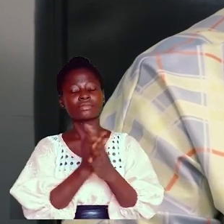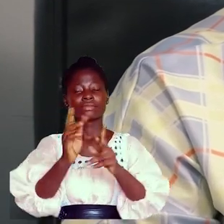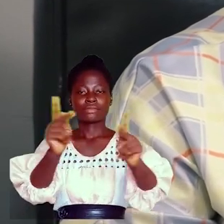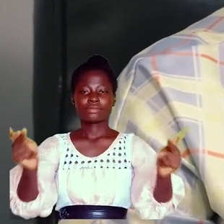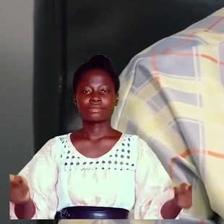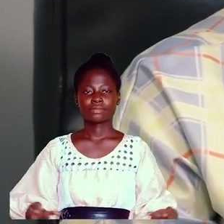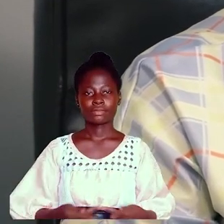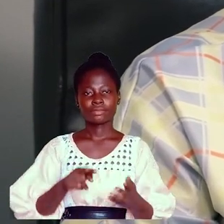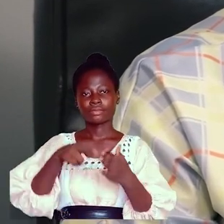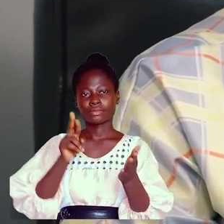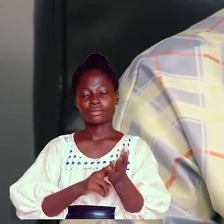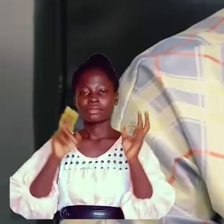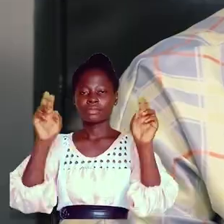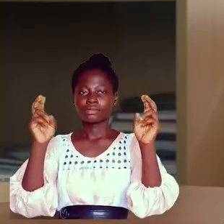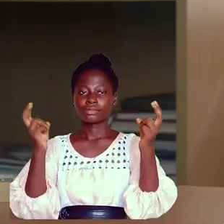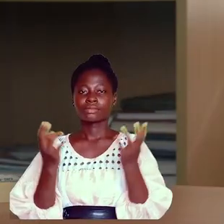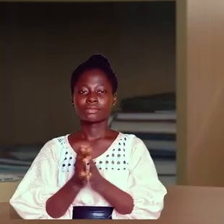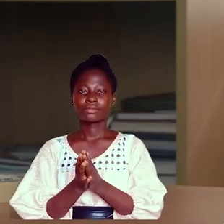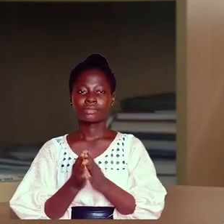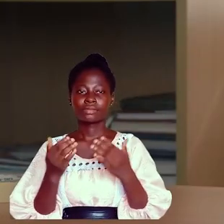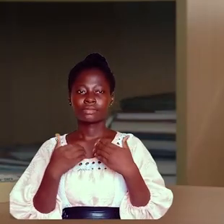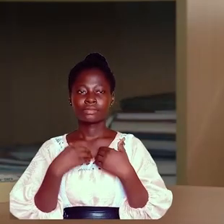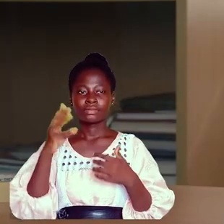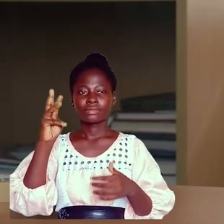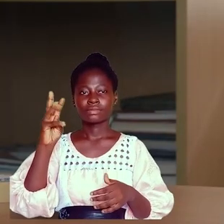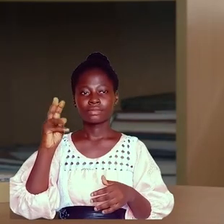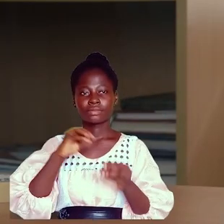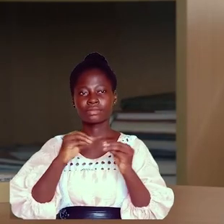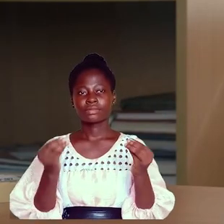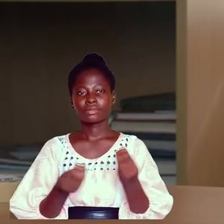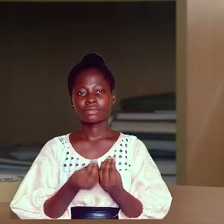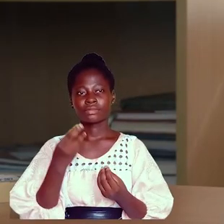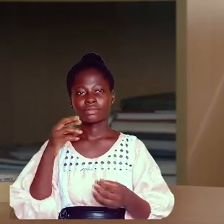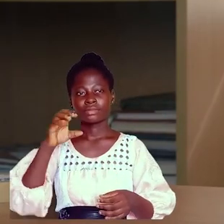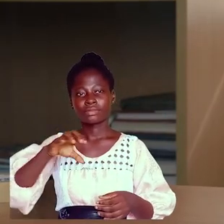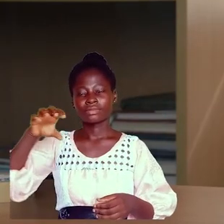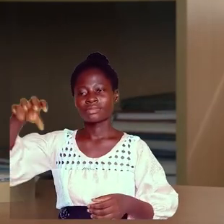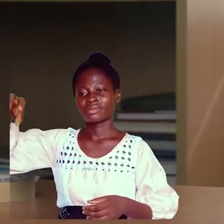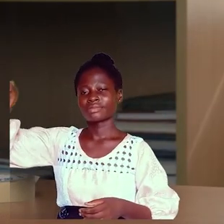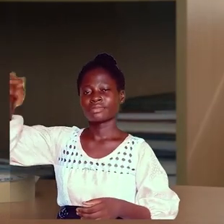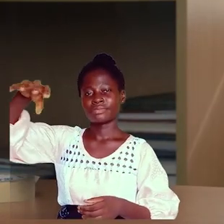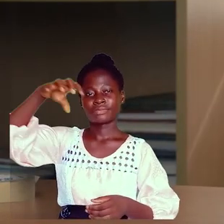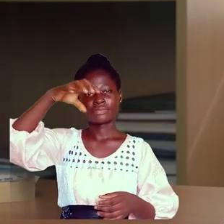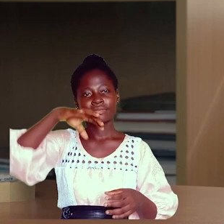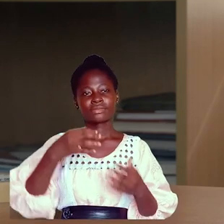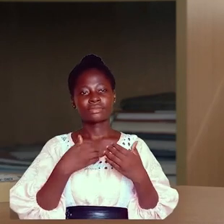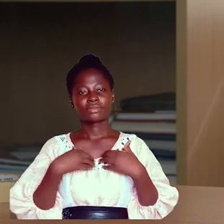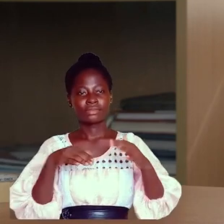are supposed to report the cases. We have 16 offices in the regional capitals. We have